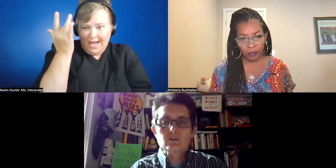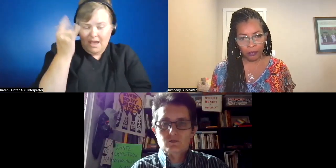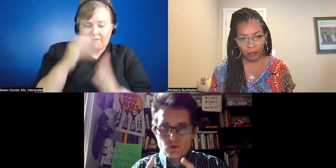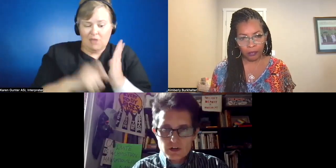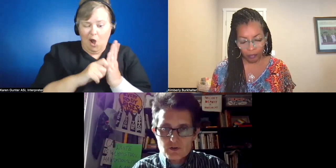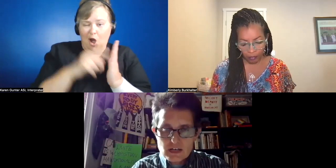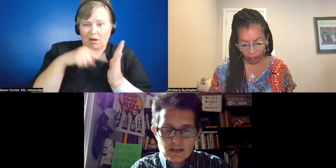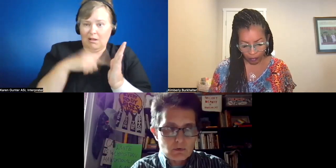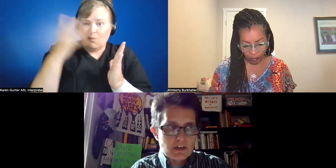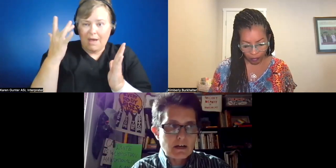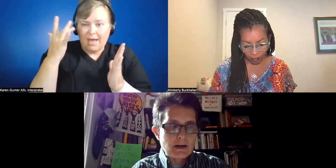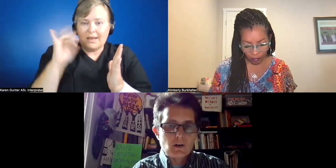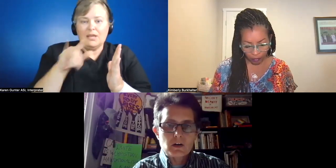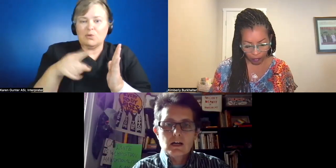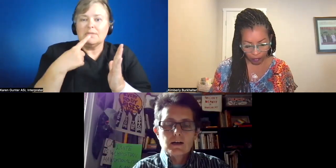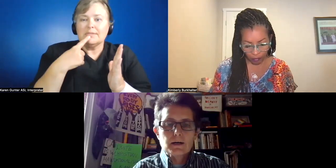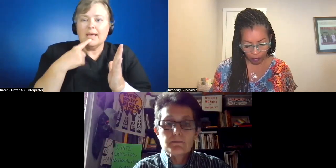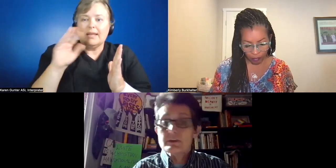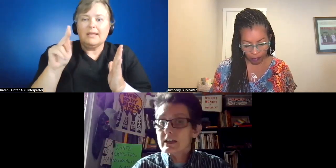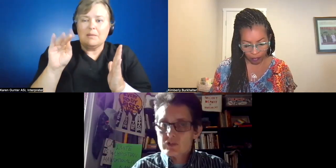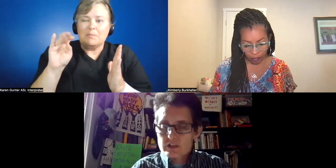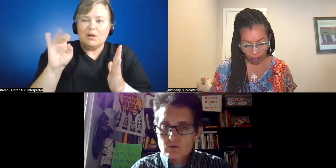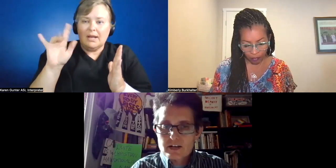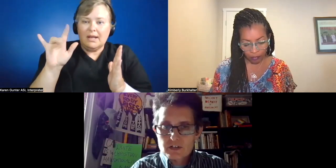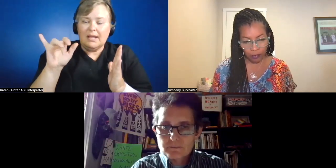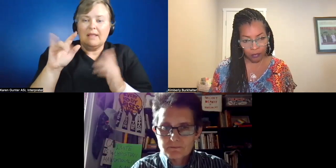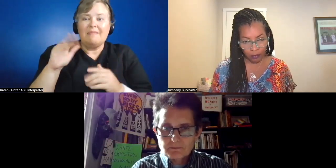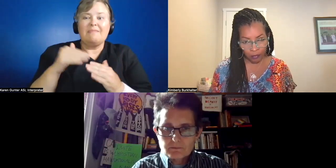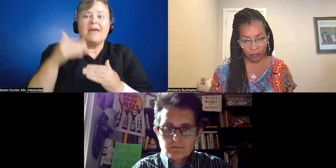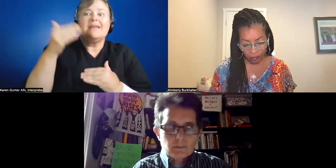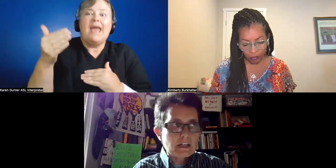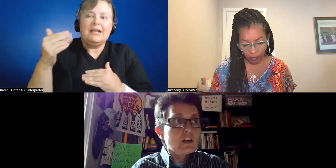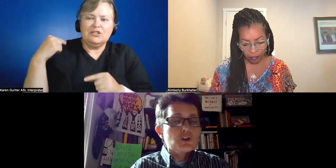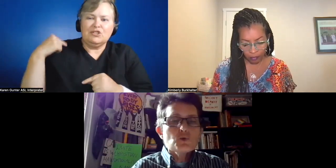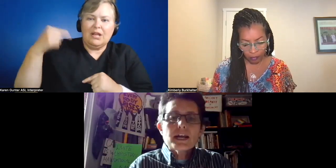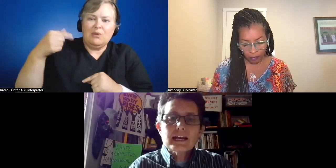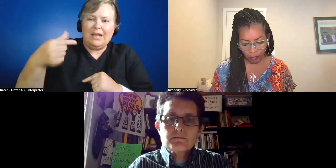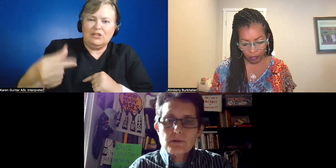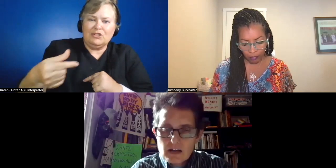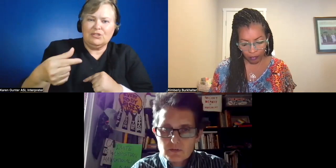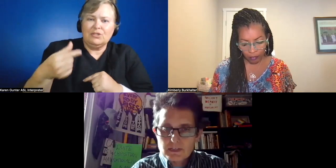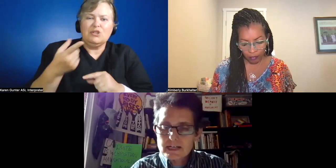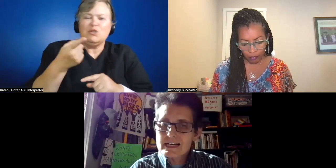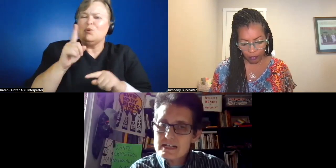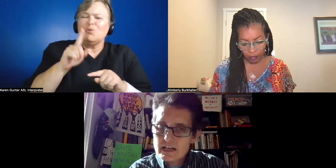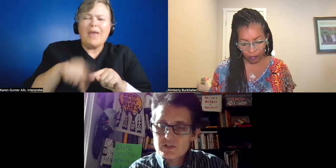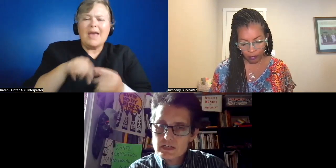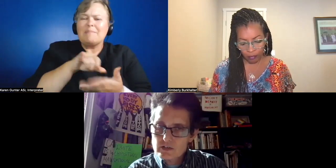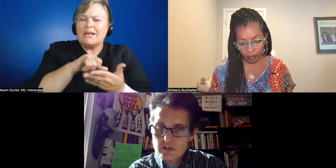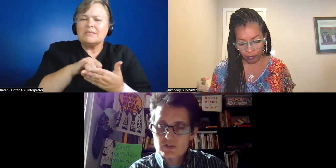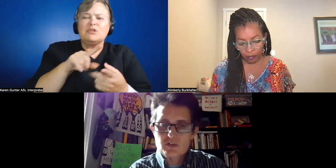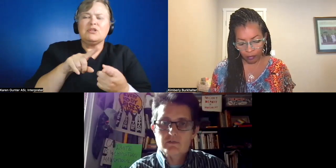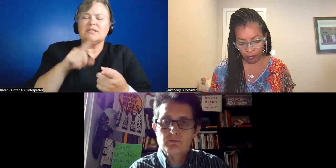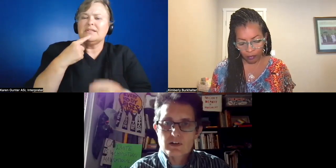really is what you said, Kimberly, about the next generation. You can't possibly contest